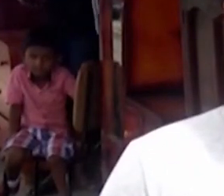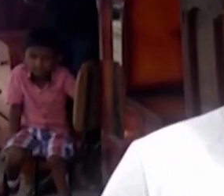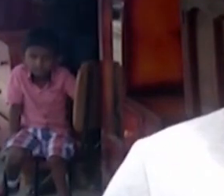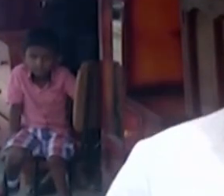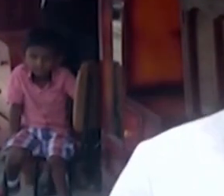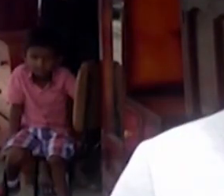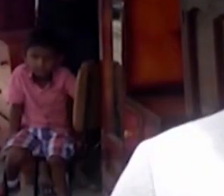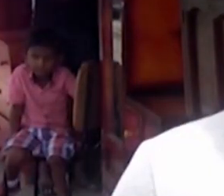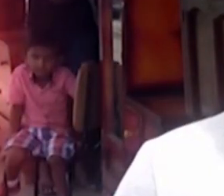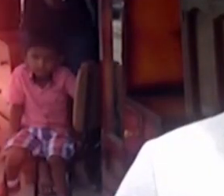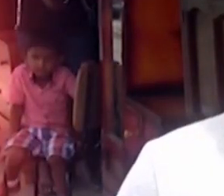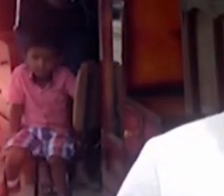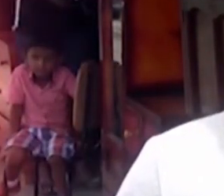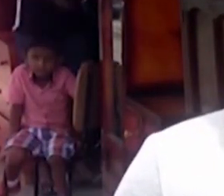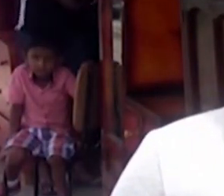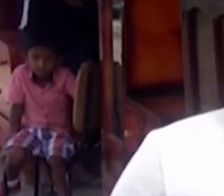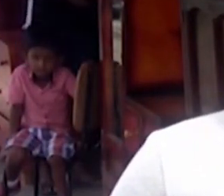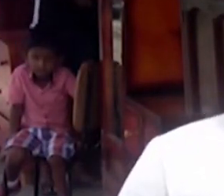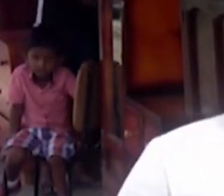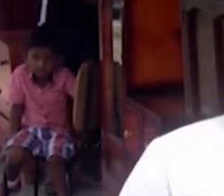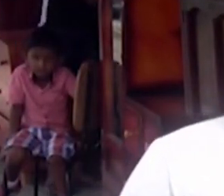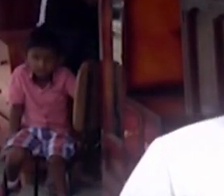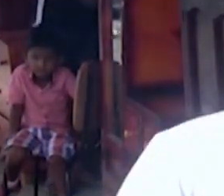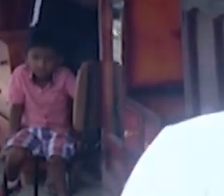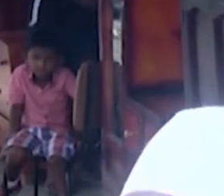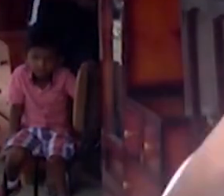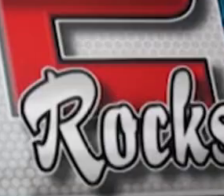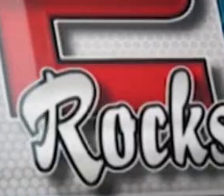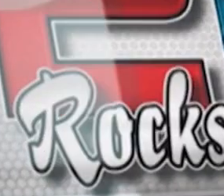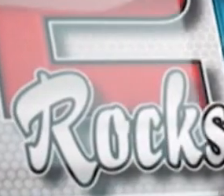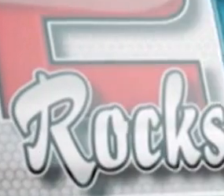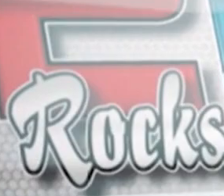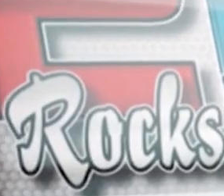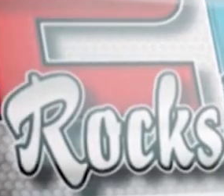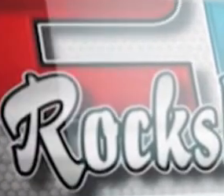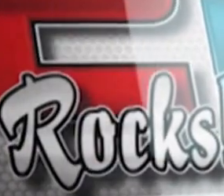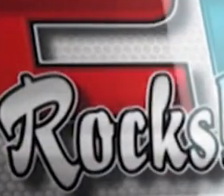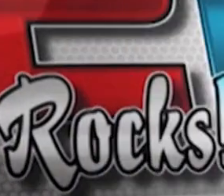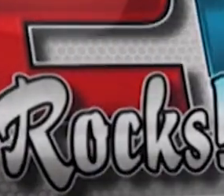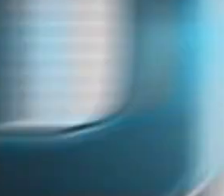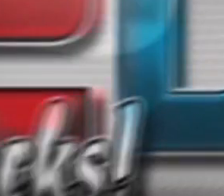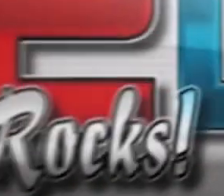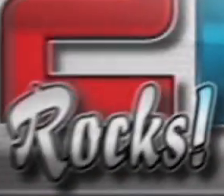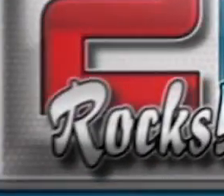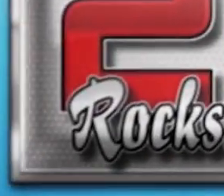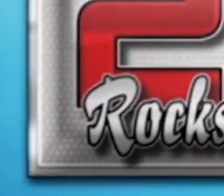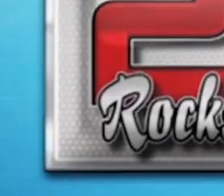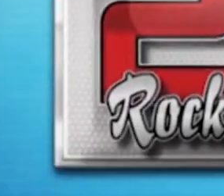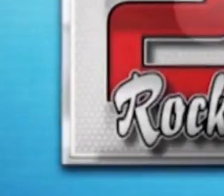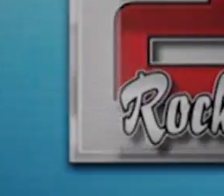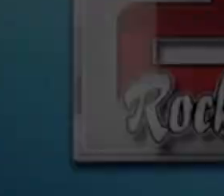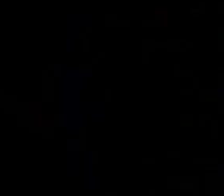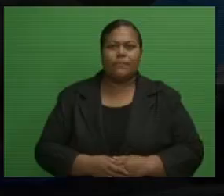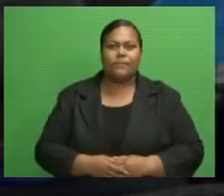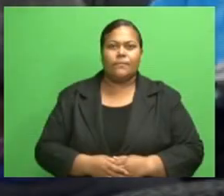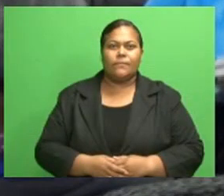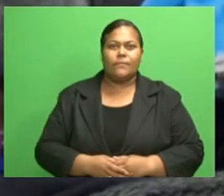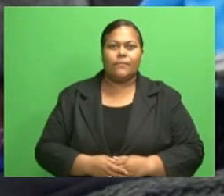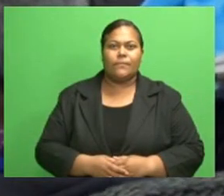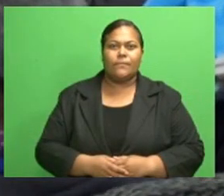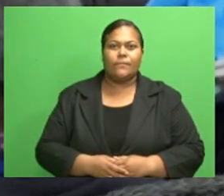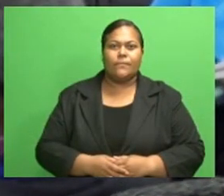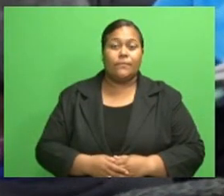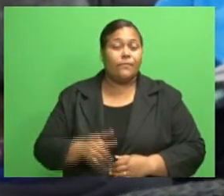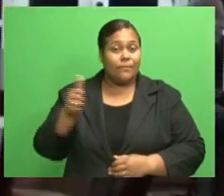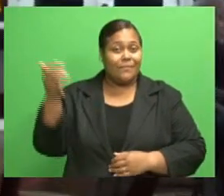Soye Savoir, we love Today FM. Today FM rocks. Today's hit music on Today FM.